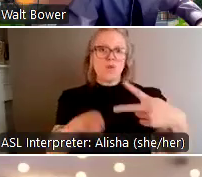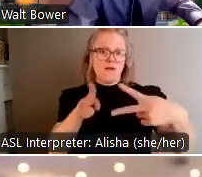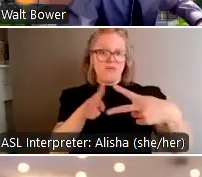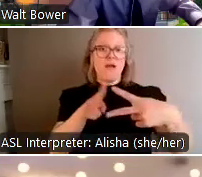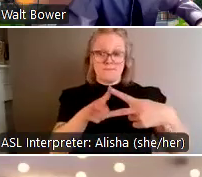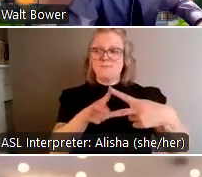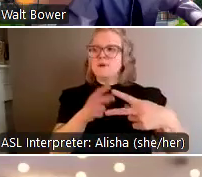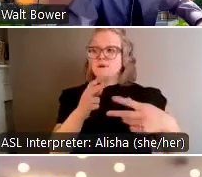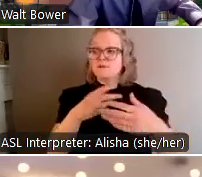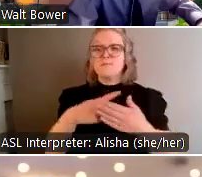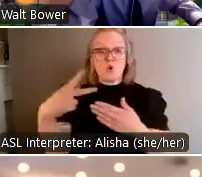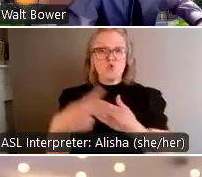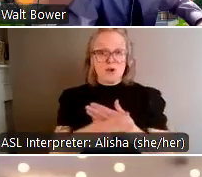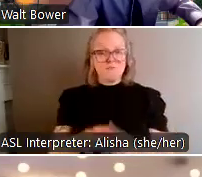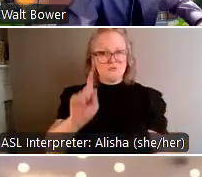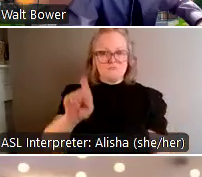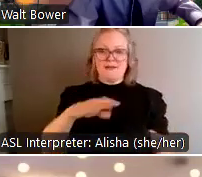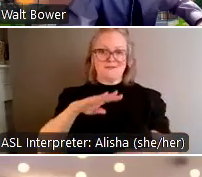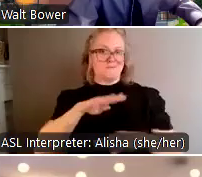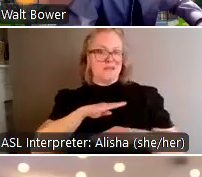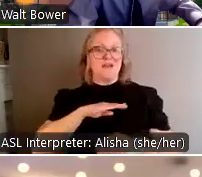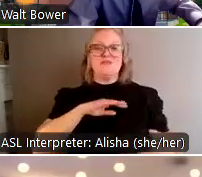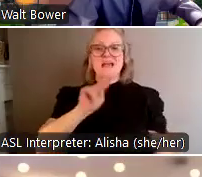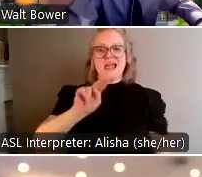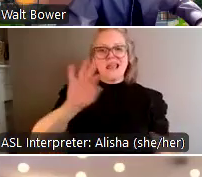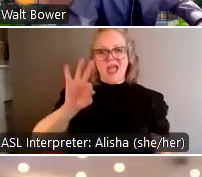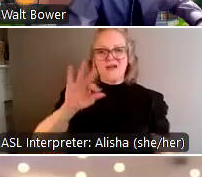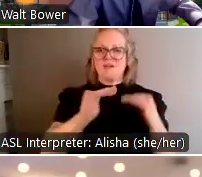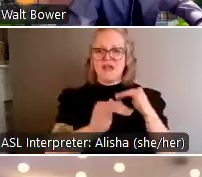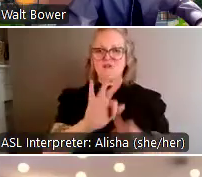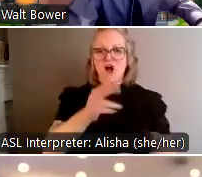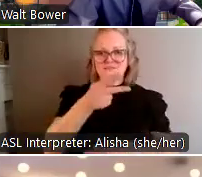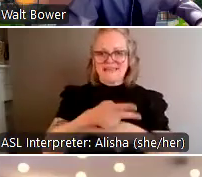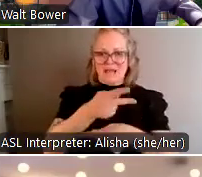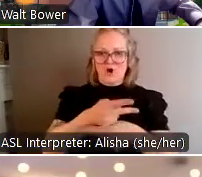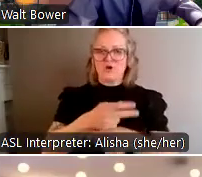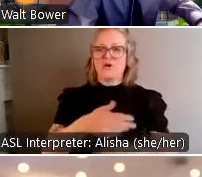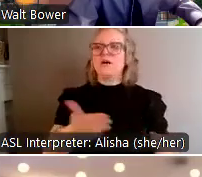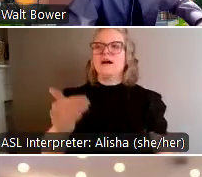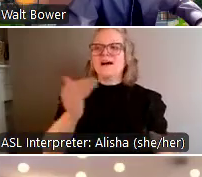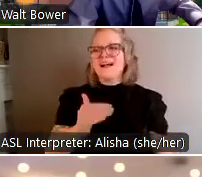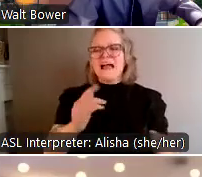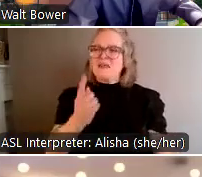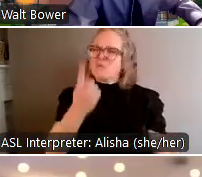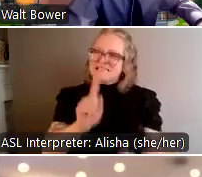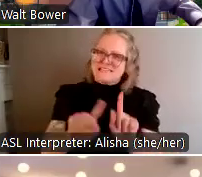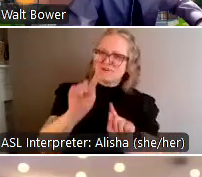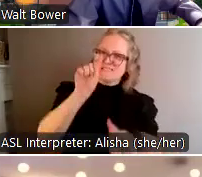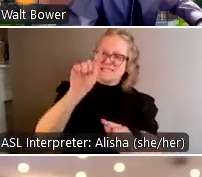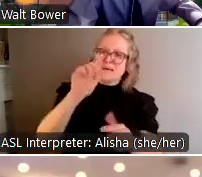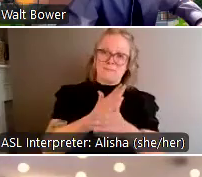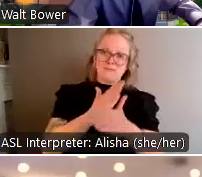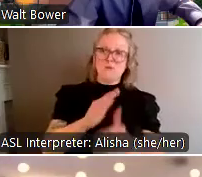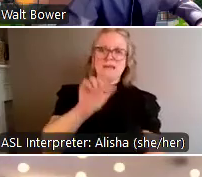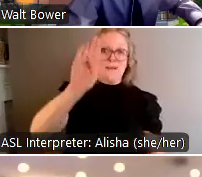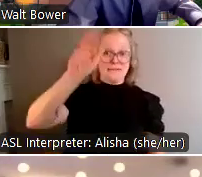waiver programs, you're going to have to meet nursing facility level of care. And then the kind of differences between the ABI